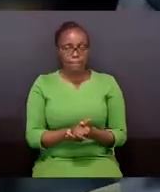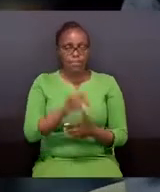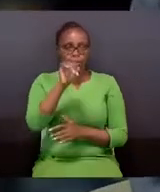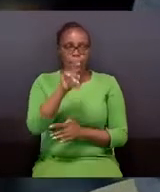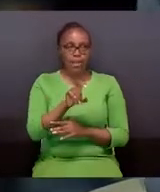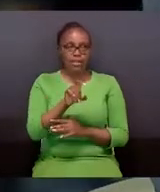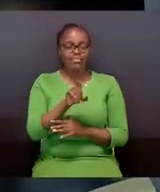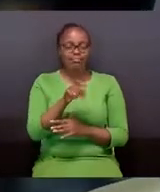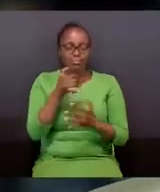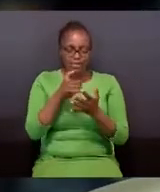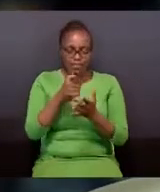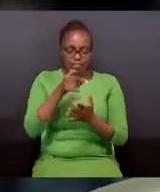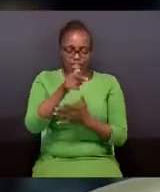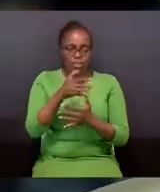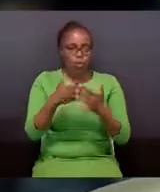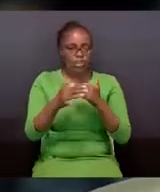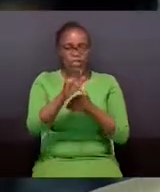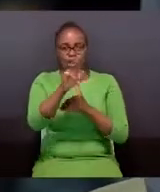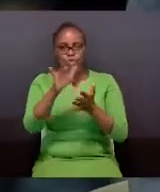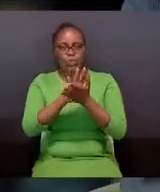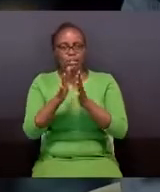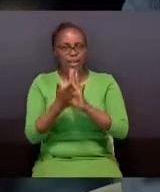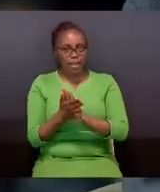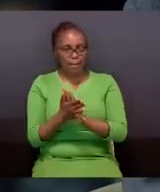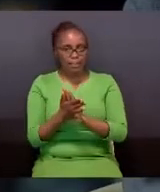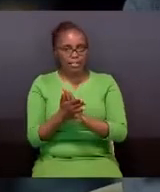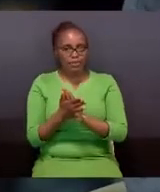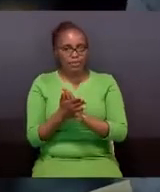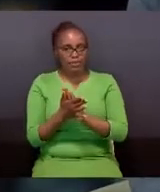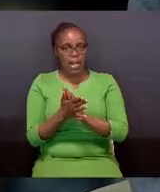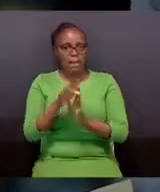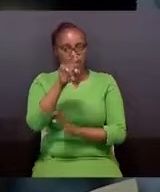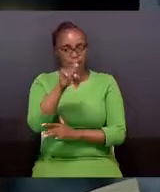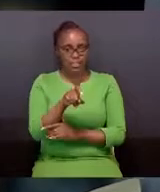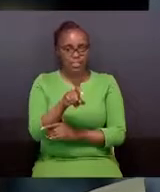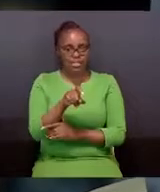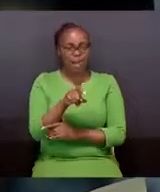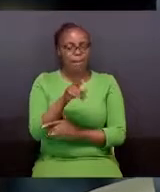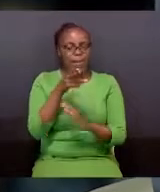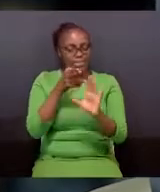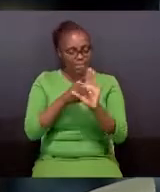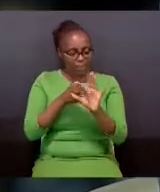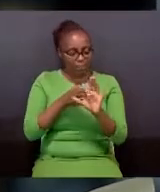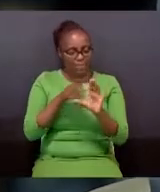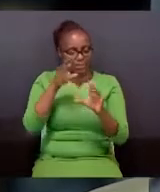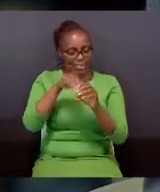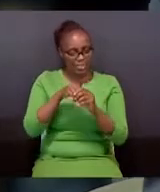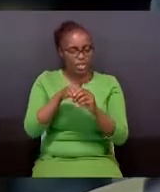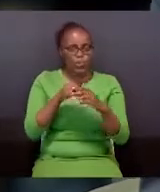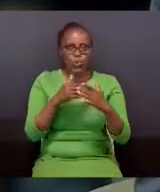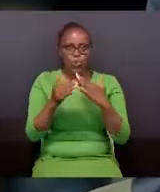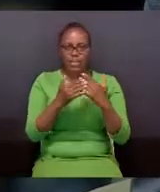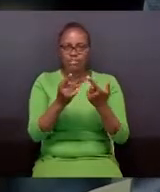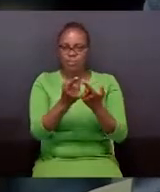must play part in what you become. You must play part in